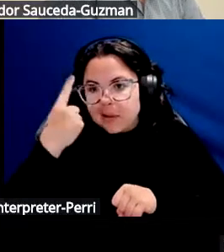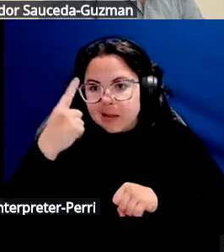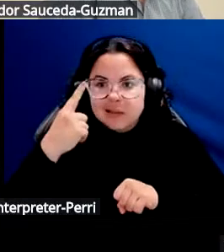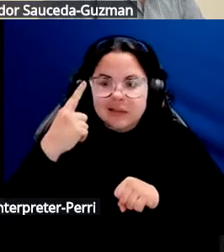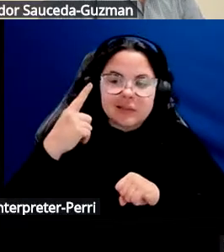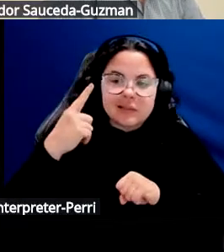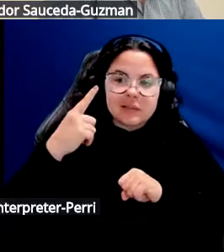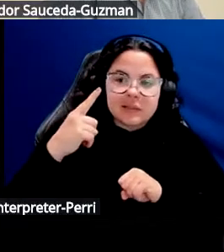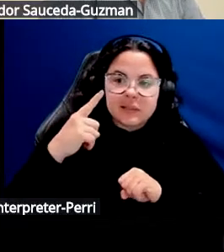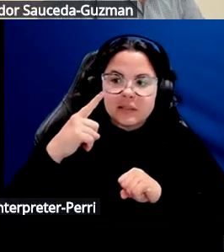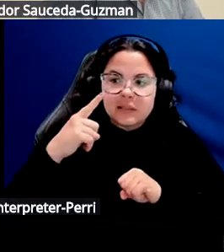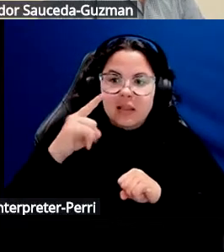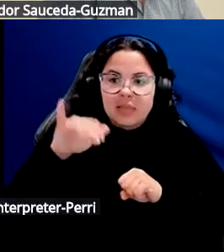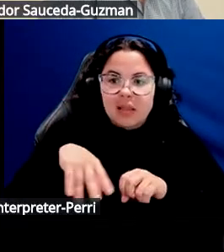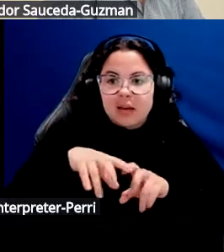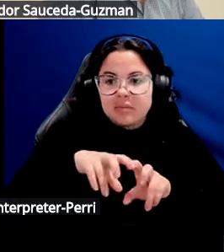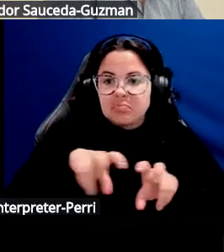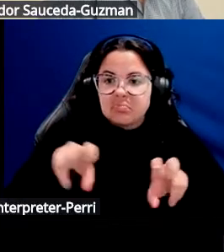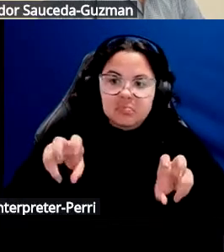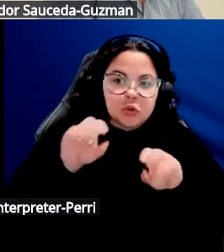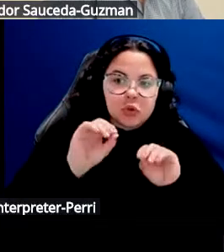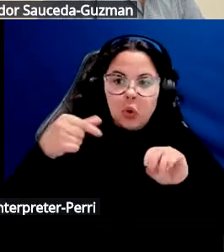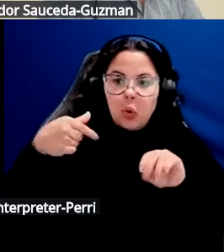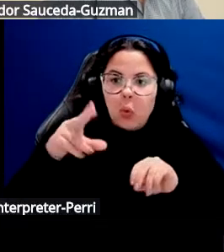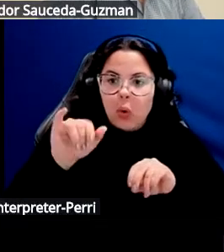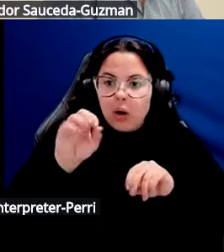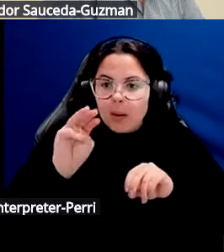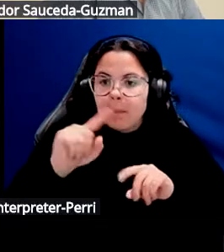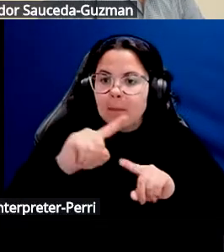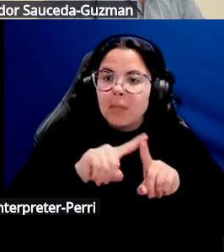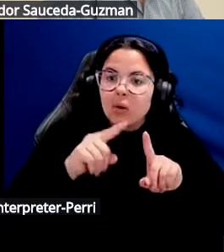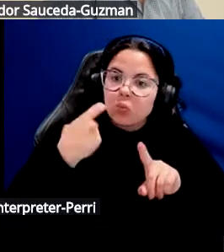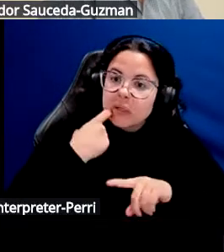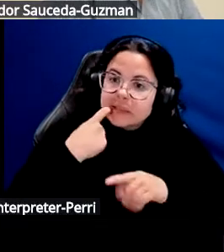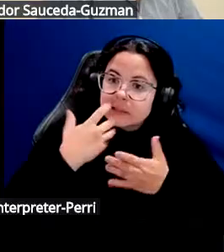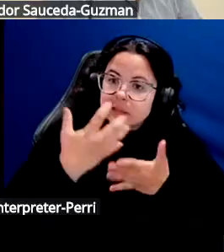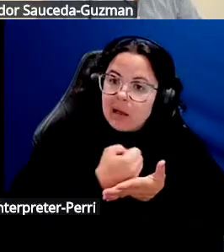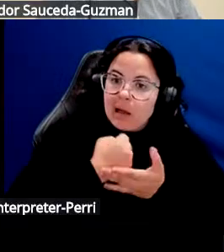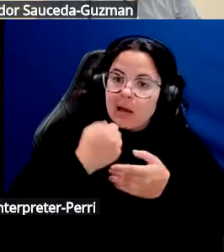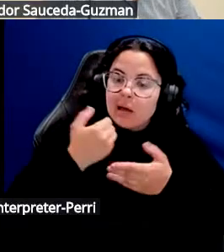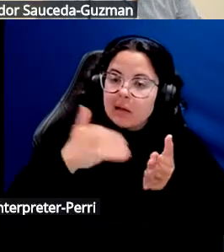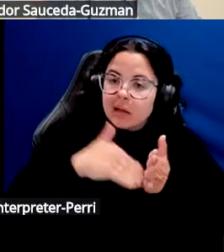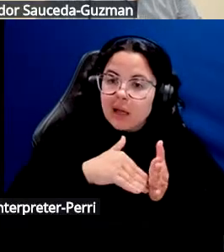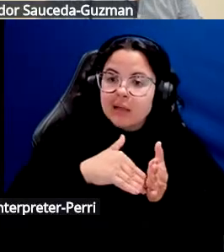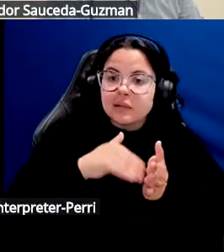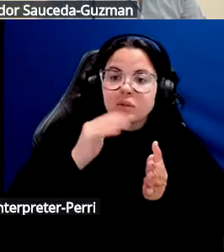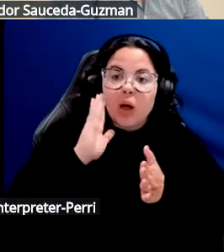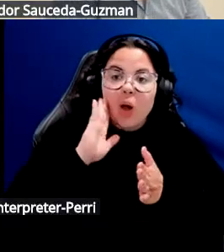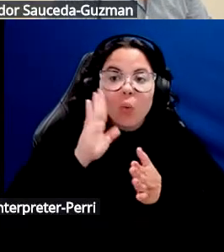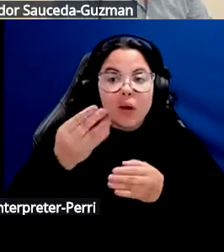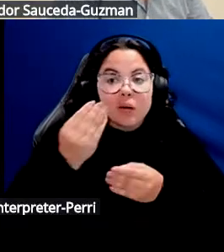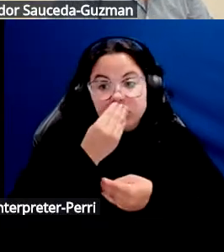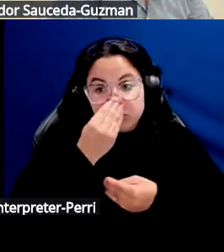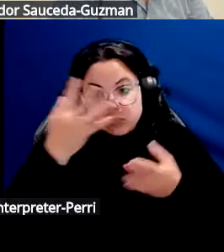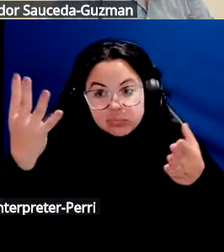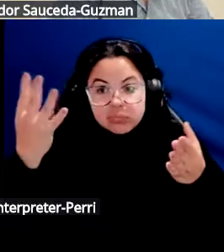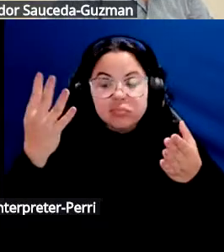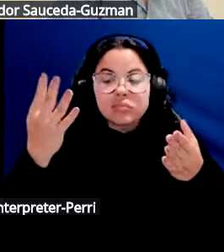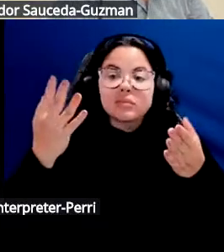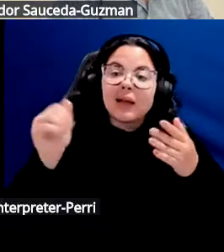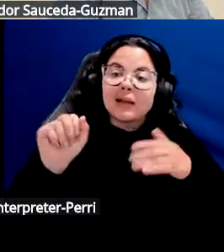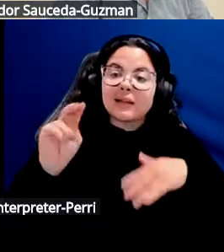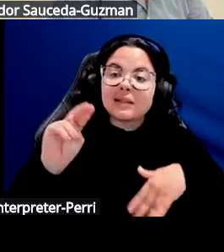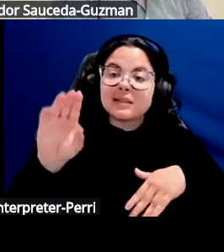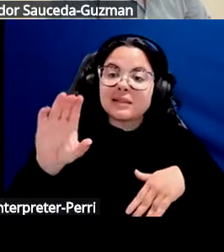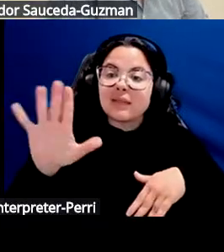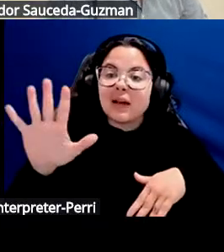quorum, but they've recently regained quorum again. So I'm restating for the public record that ANC